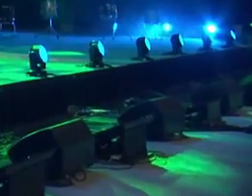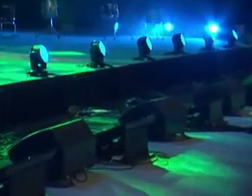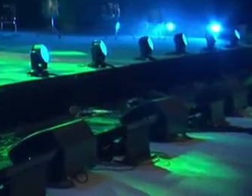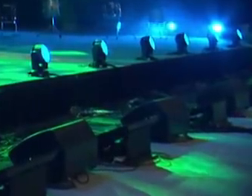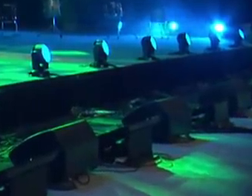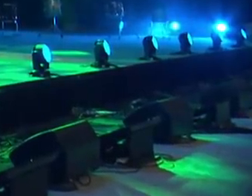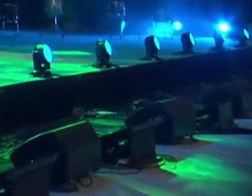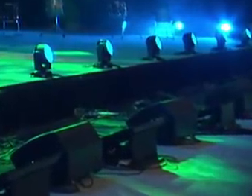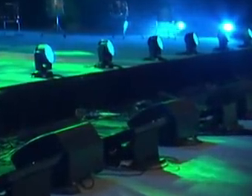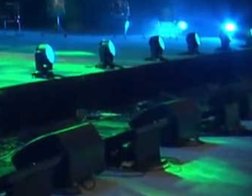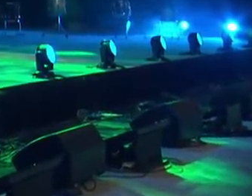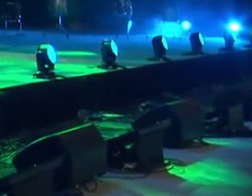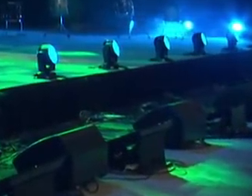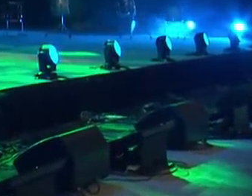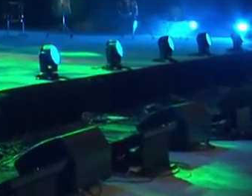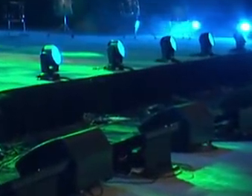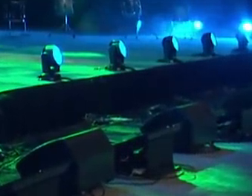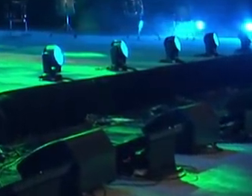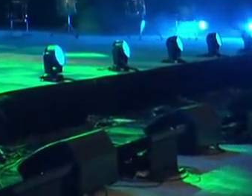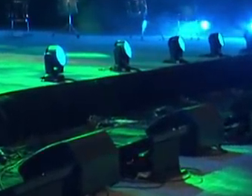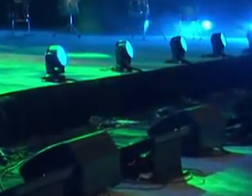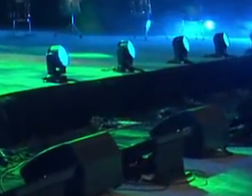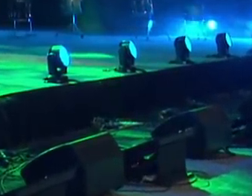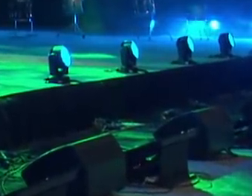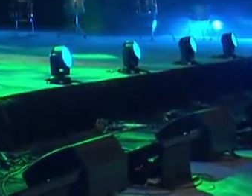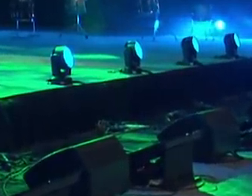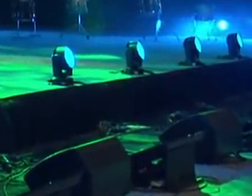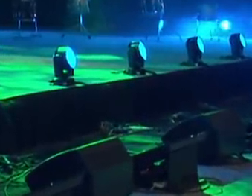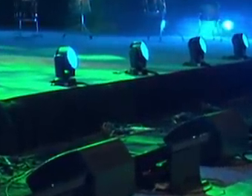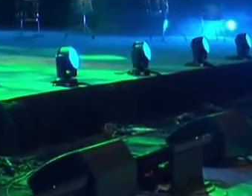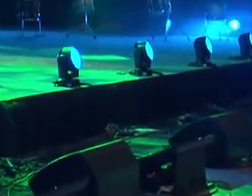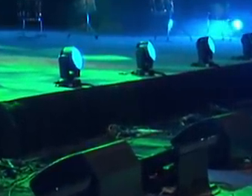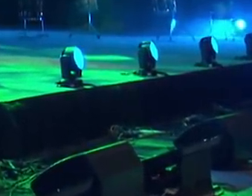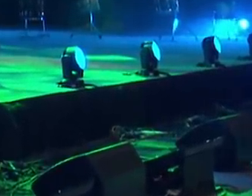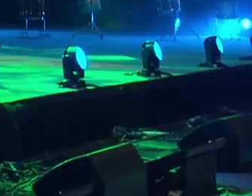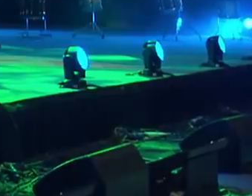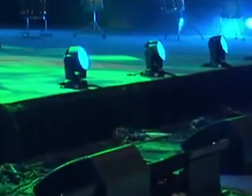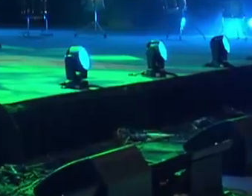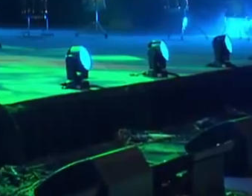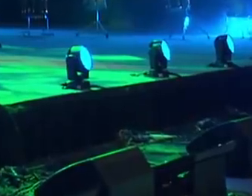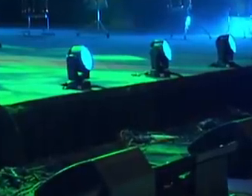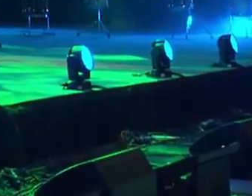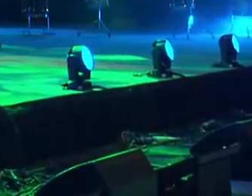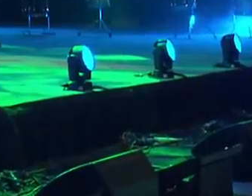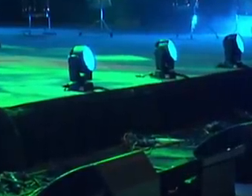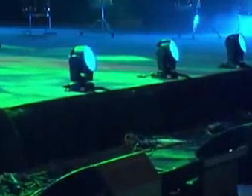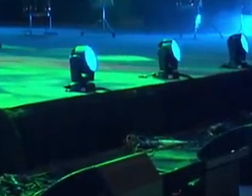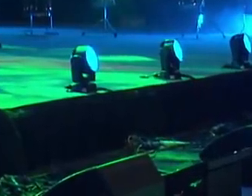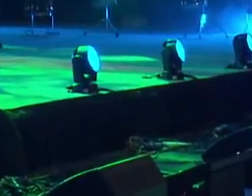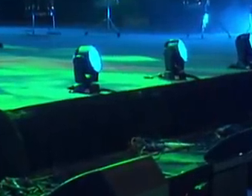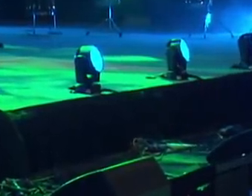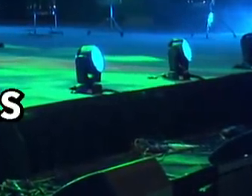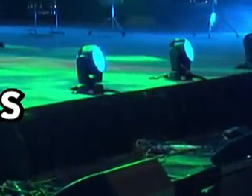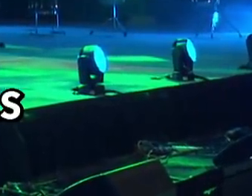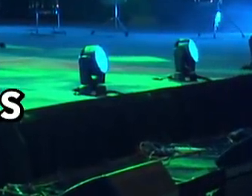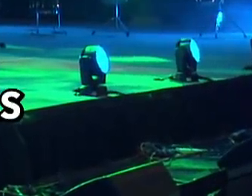fear, we were moving mountains long before we knew we